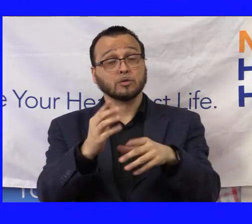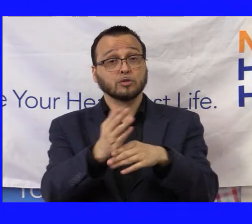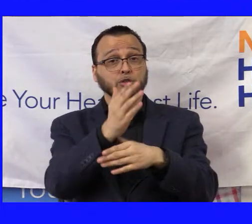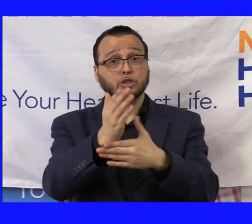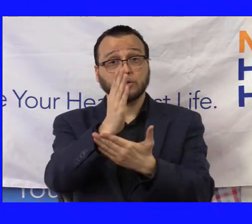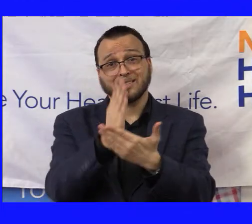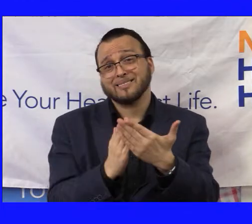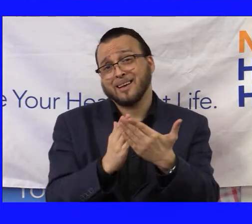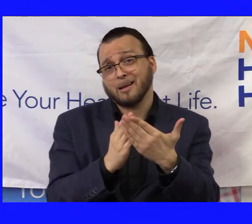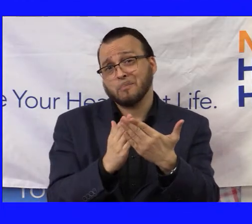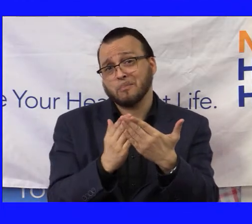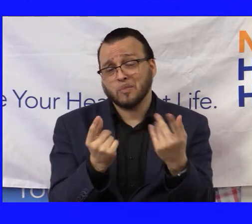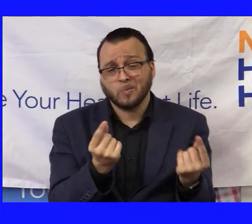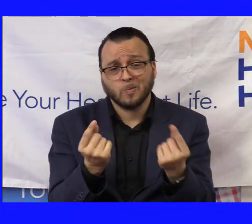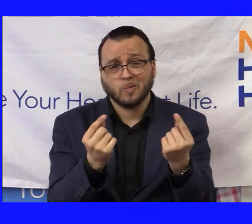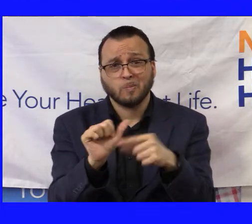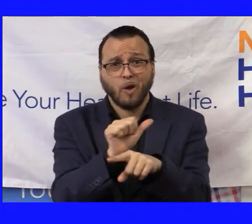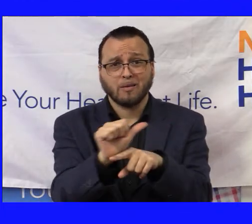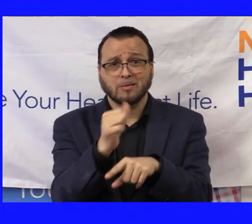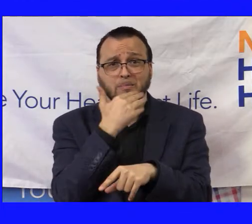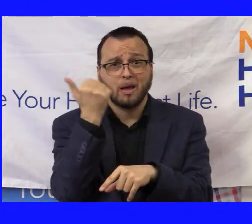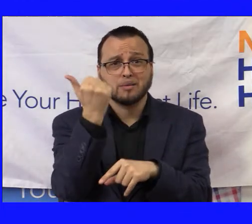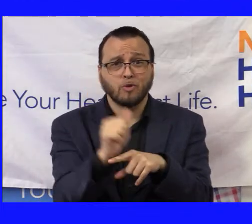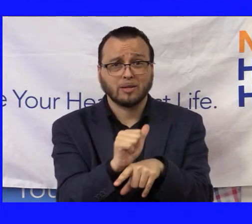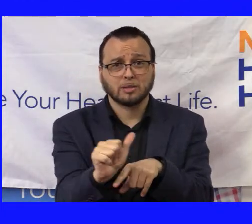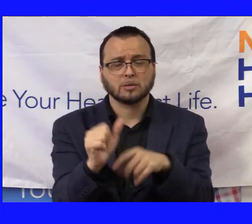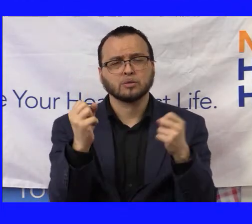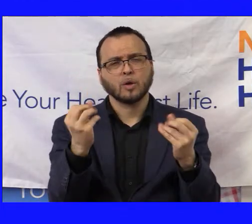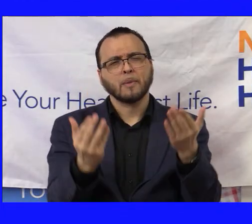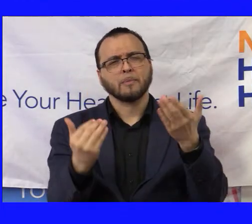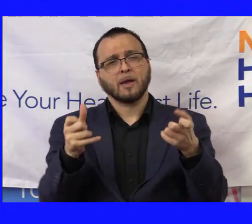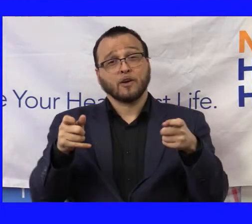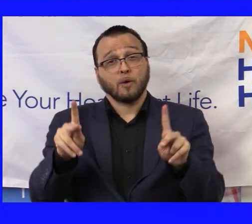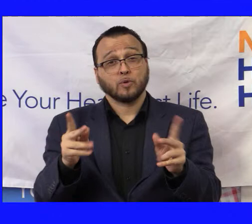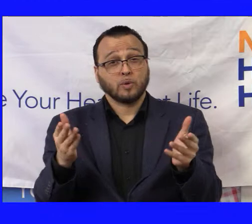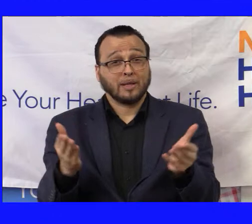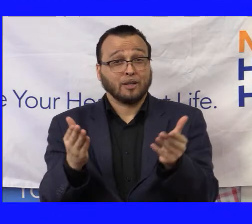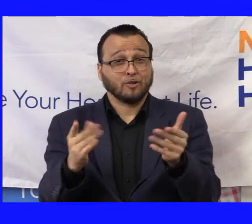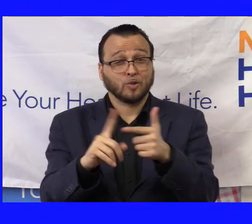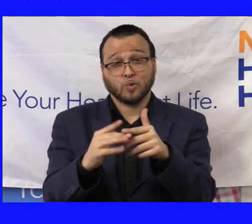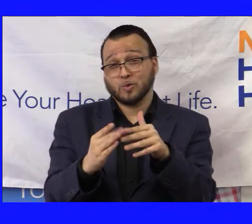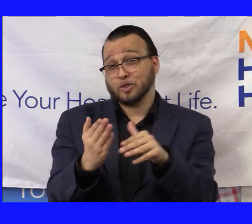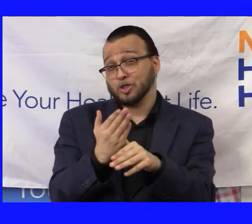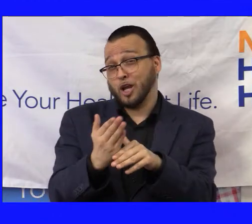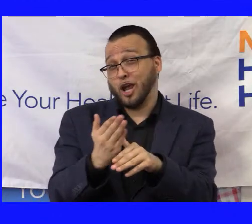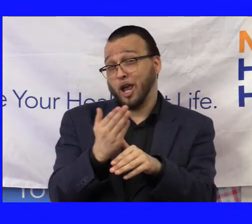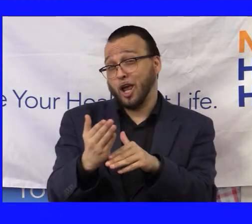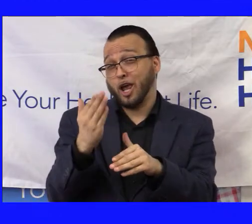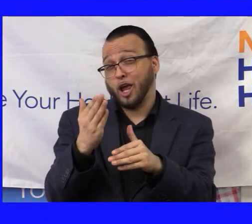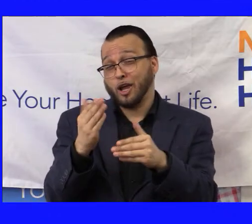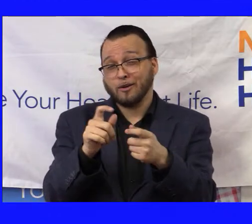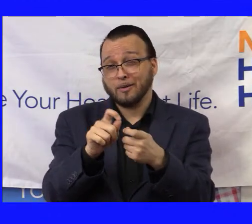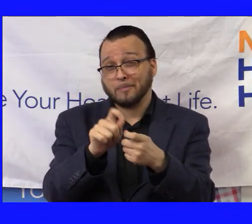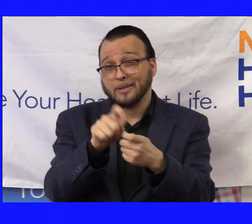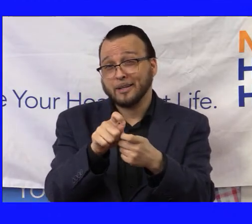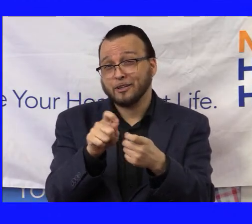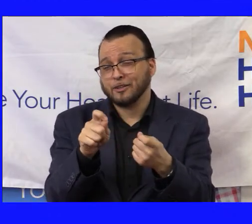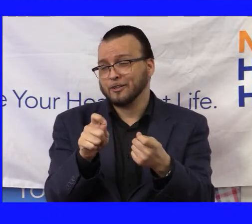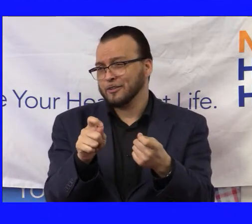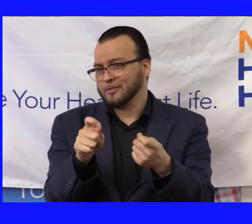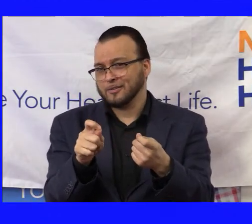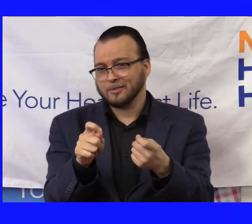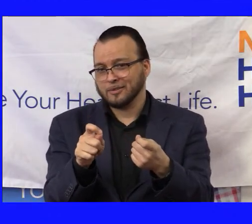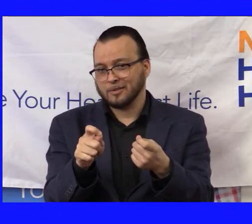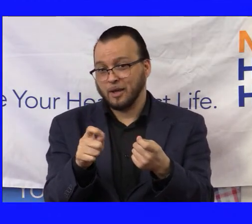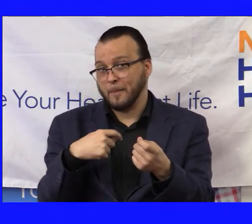and best practices. So I would say that maybe there is an opportunity here to share, you know, particularly if it is, and I